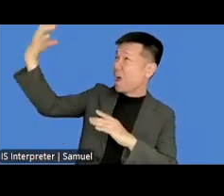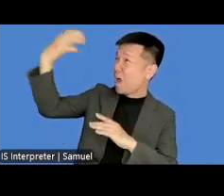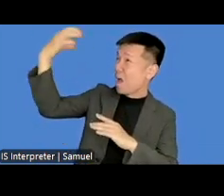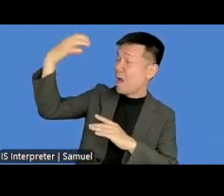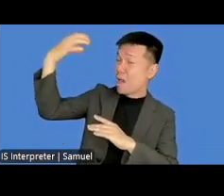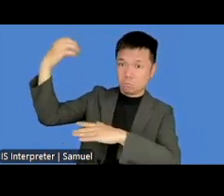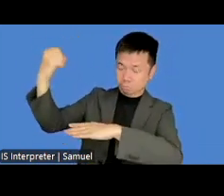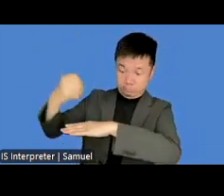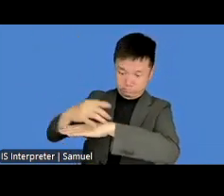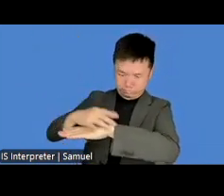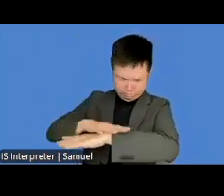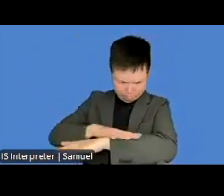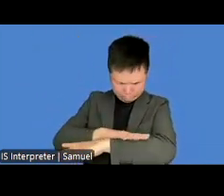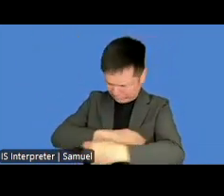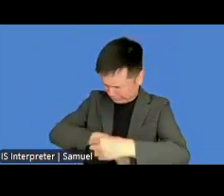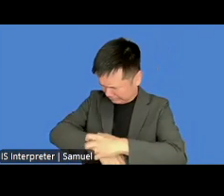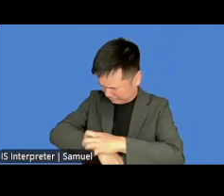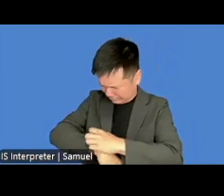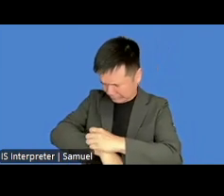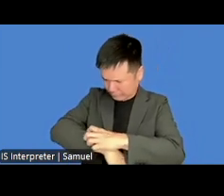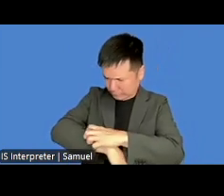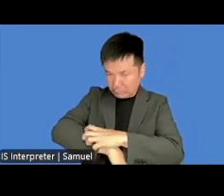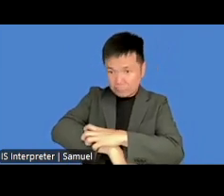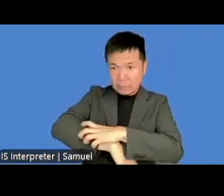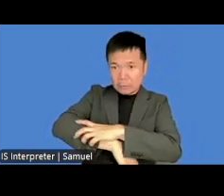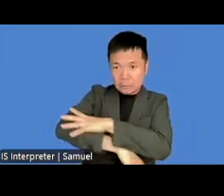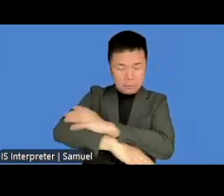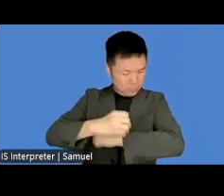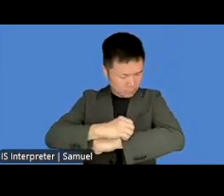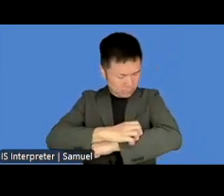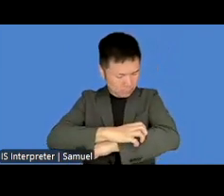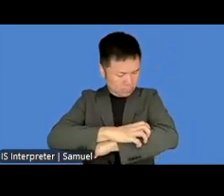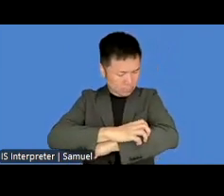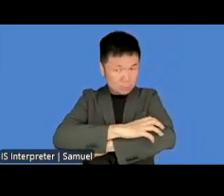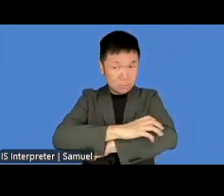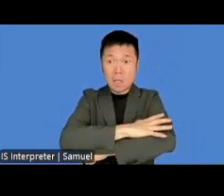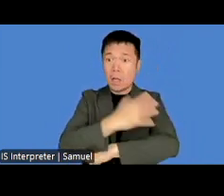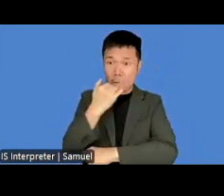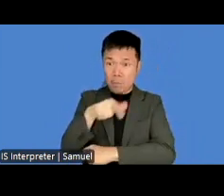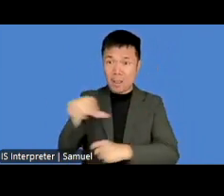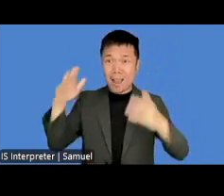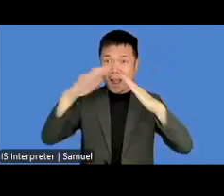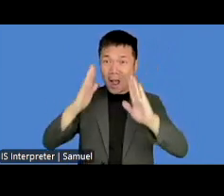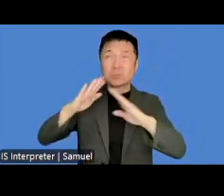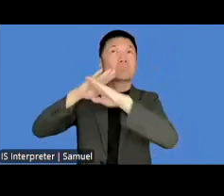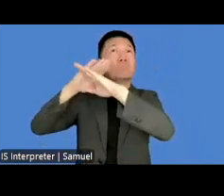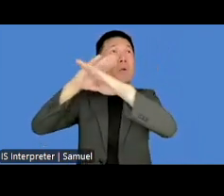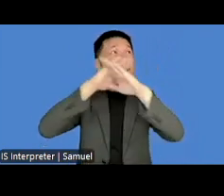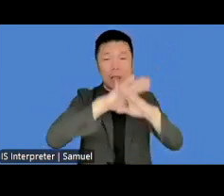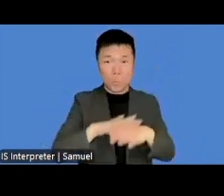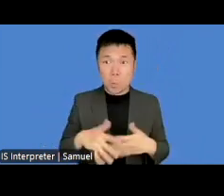them were starting to show early signs of skin cancer because of the setting of the shelter, how the shelters